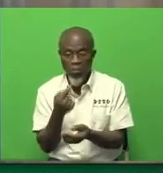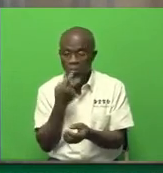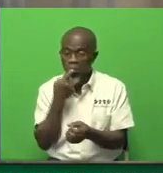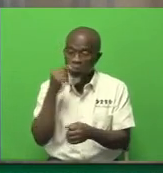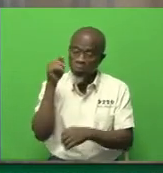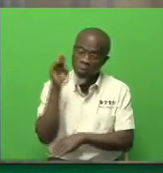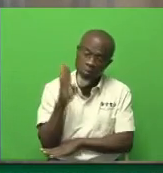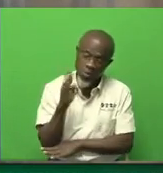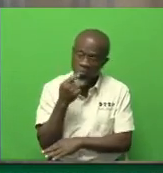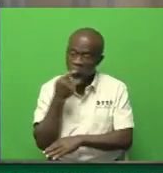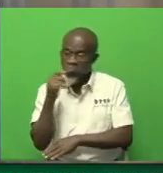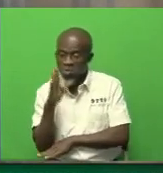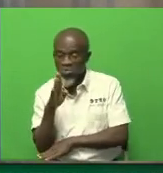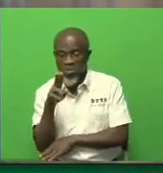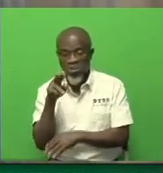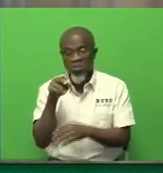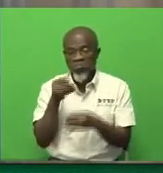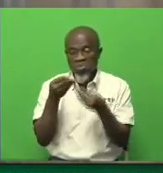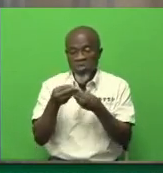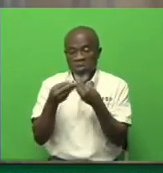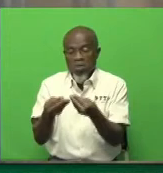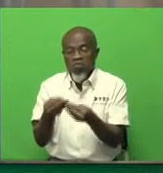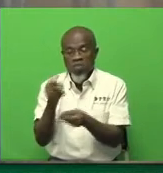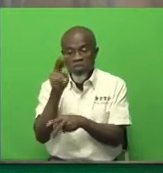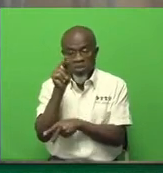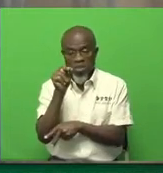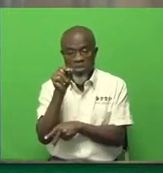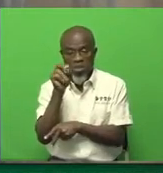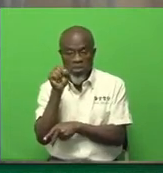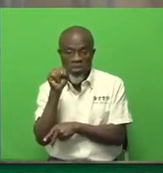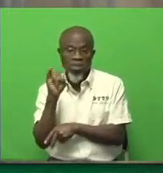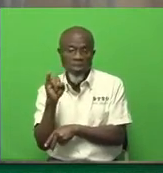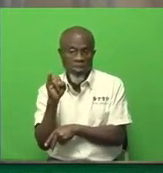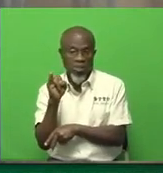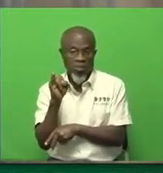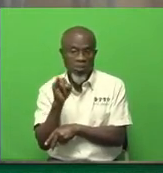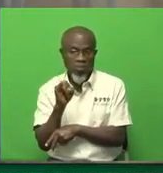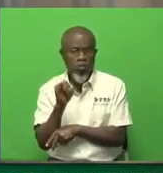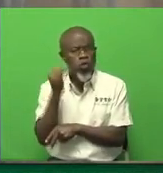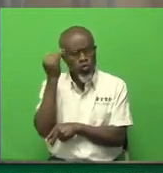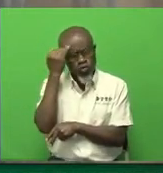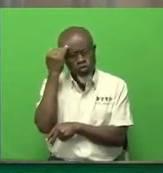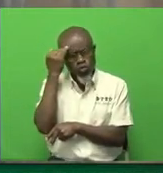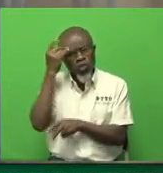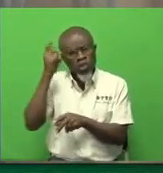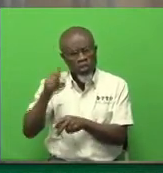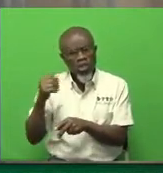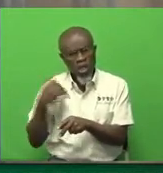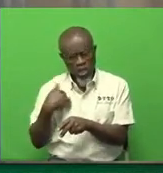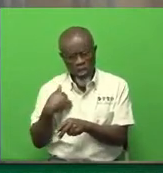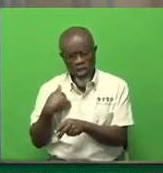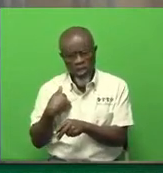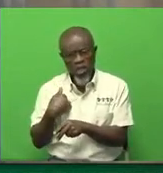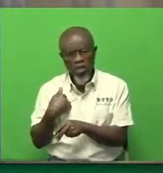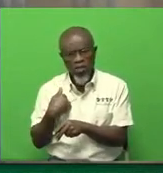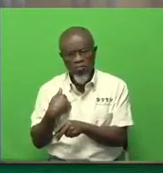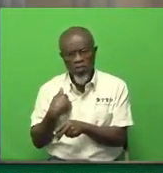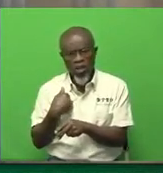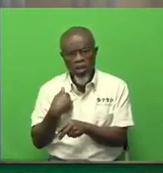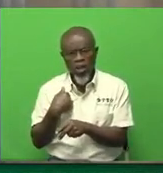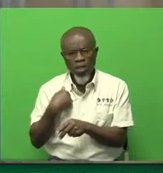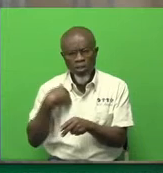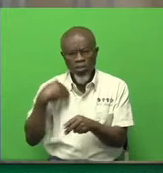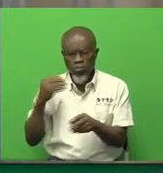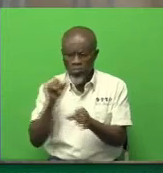NSI while we understand that there needs to be a modernization of the CSO the